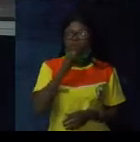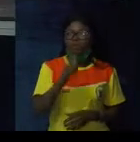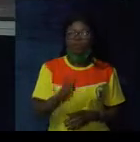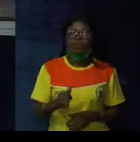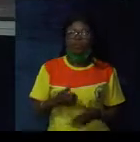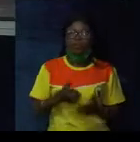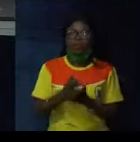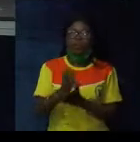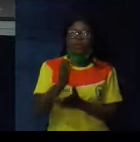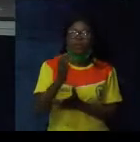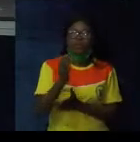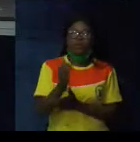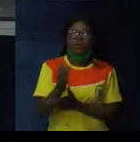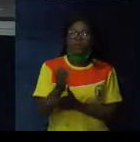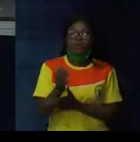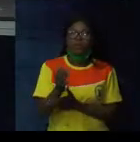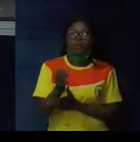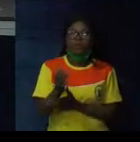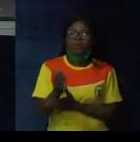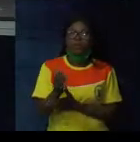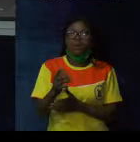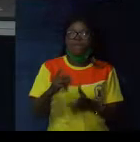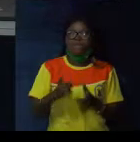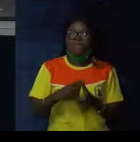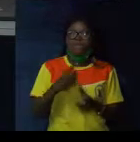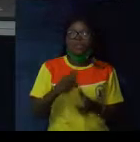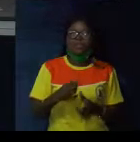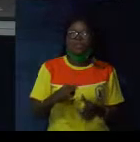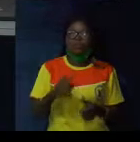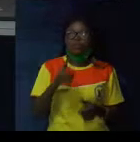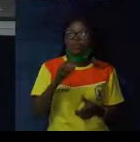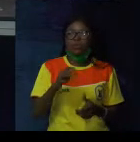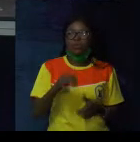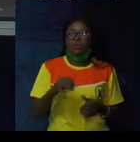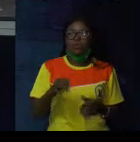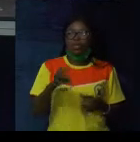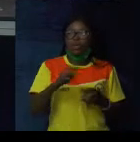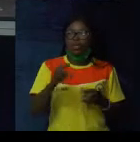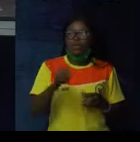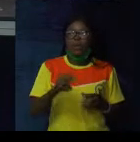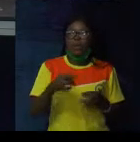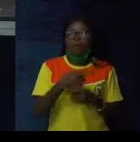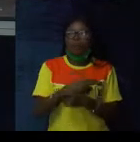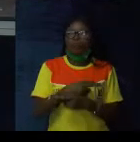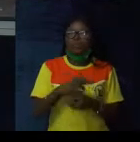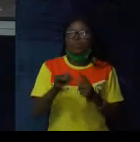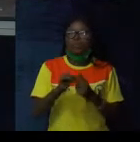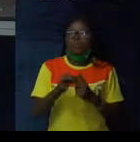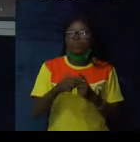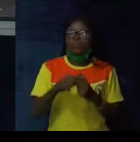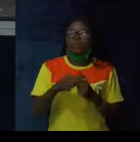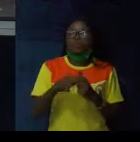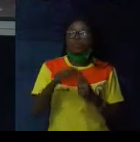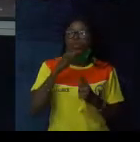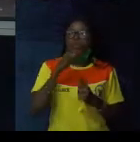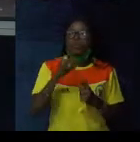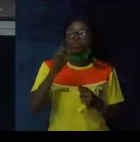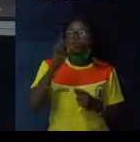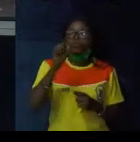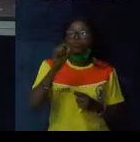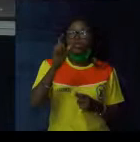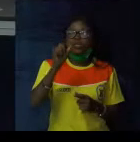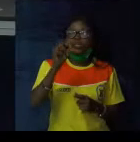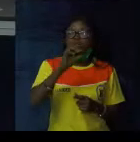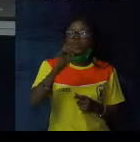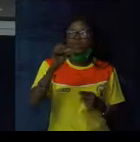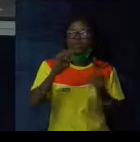Now, which of these is not correct? First statement says normal room temperature is 20 degrees